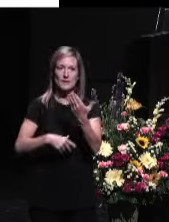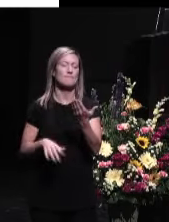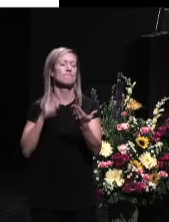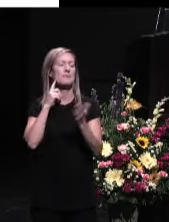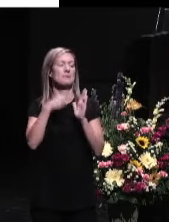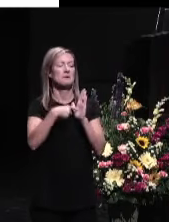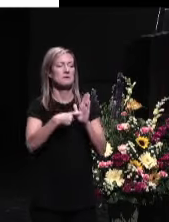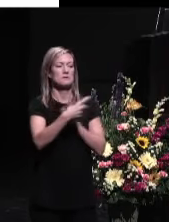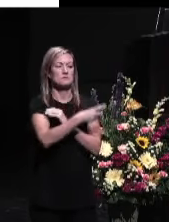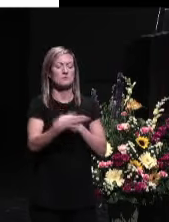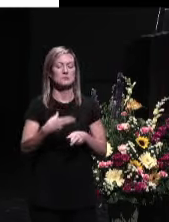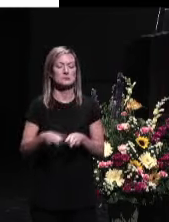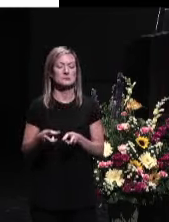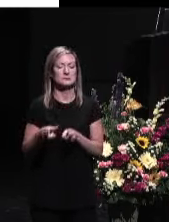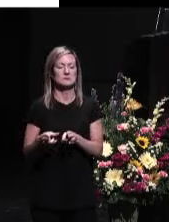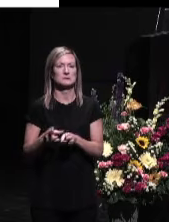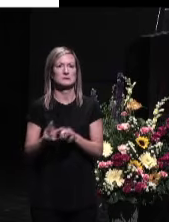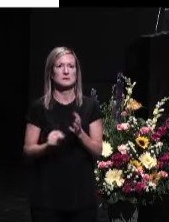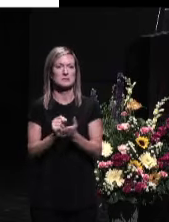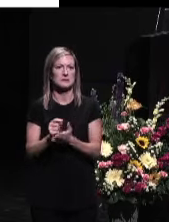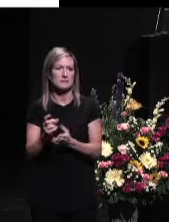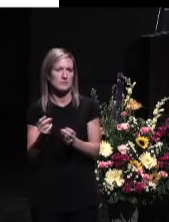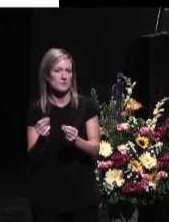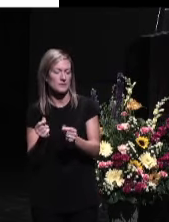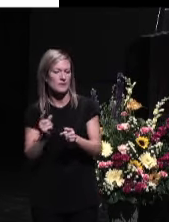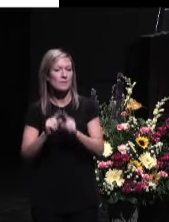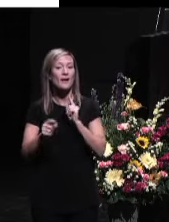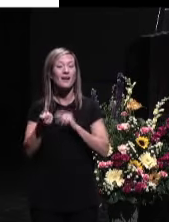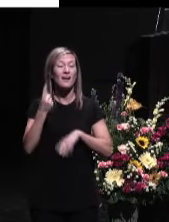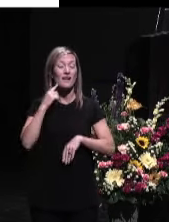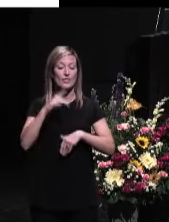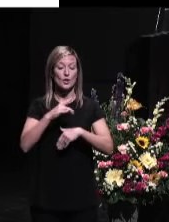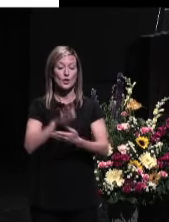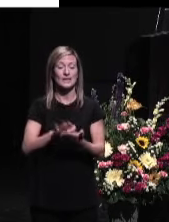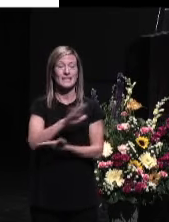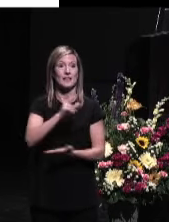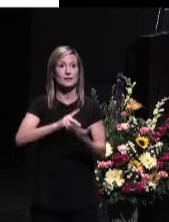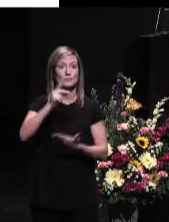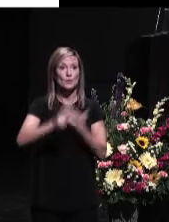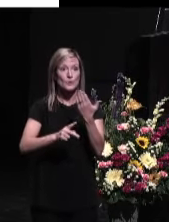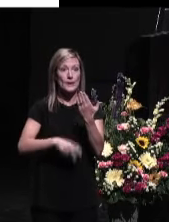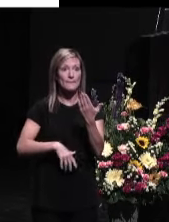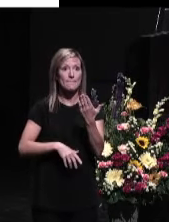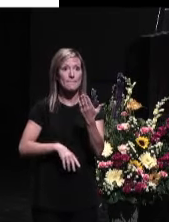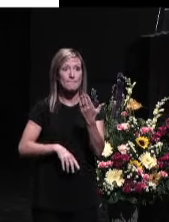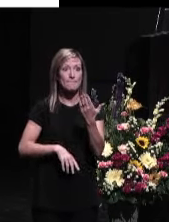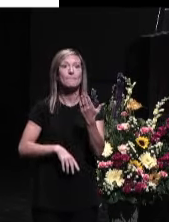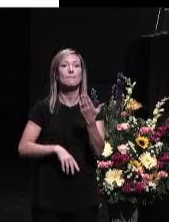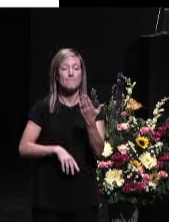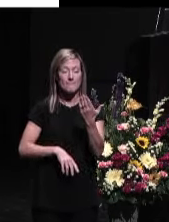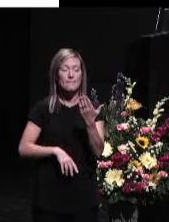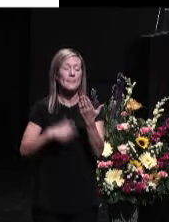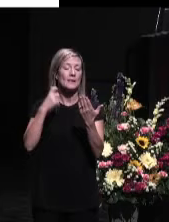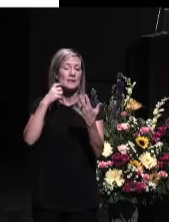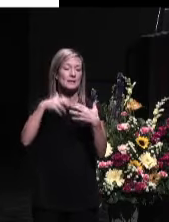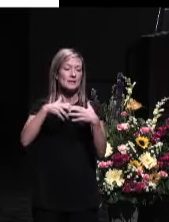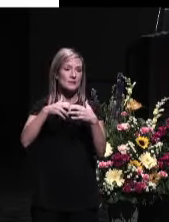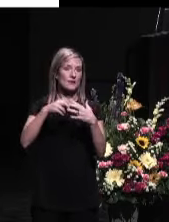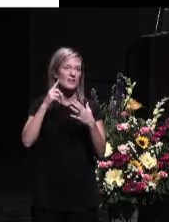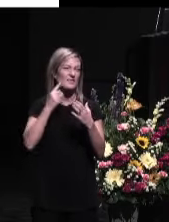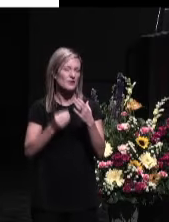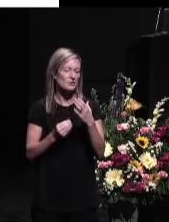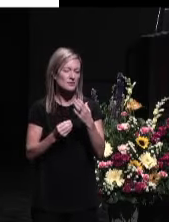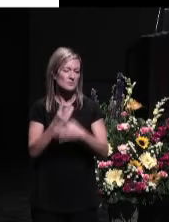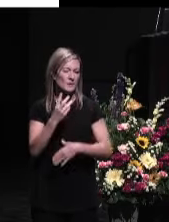the last version of this 2 days ago. Early College Program is premised where we did a pilot this spring, where UWM and